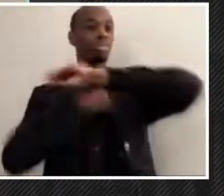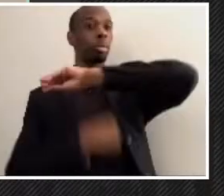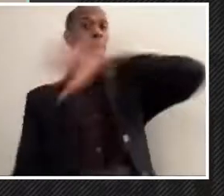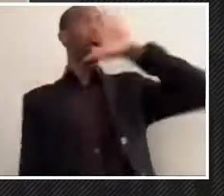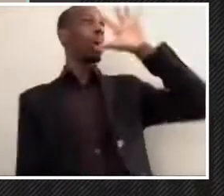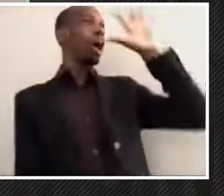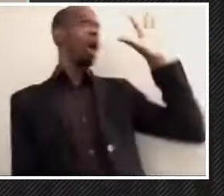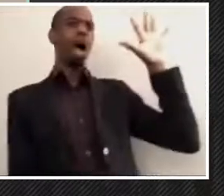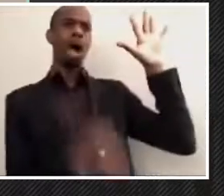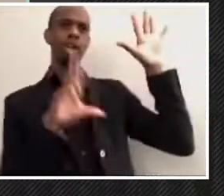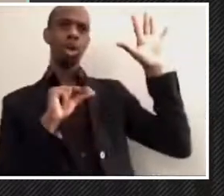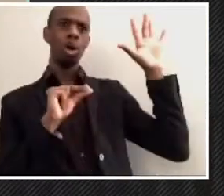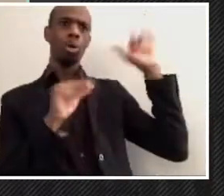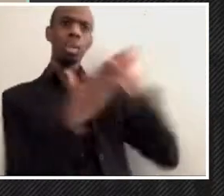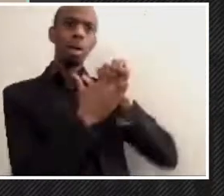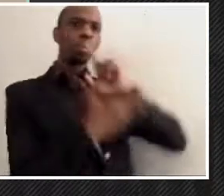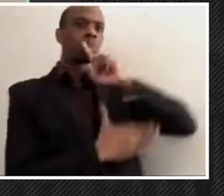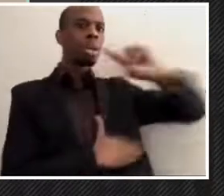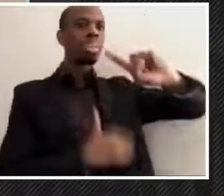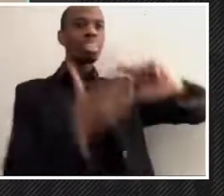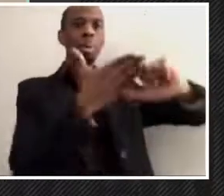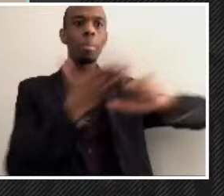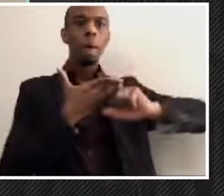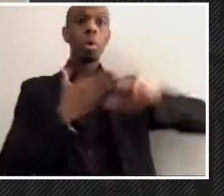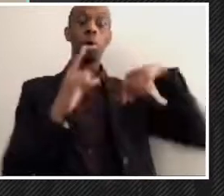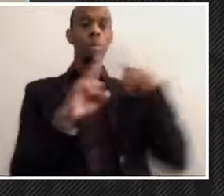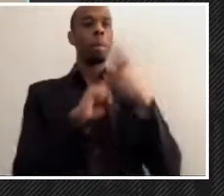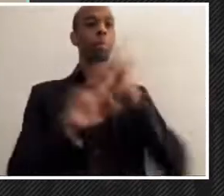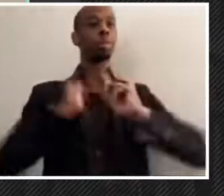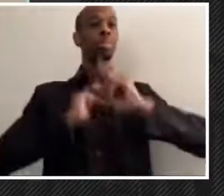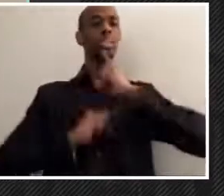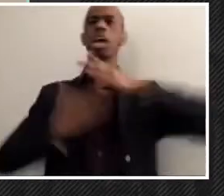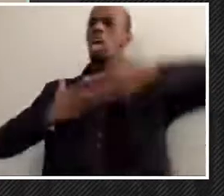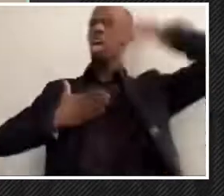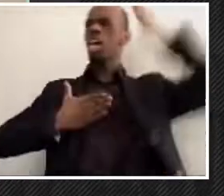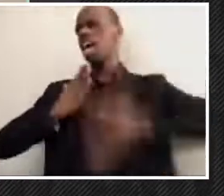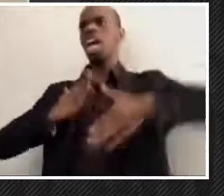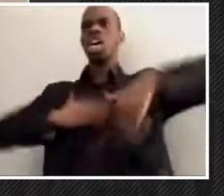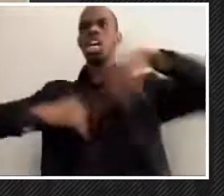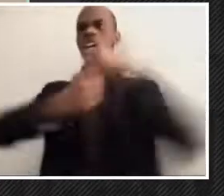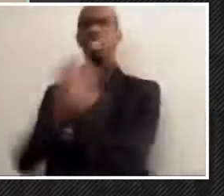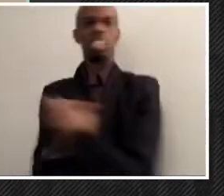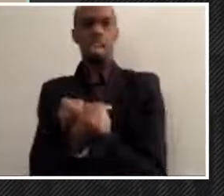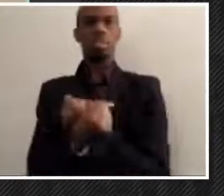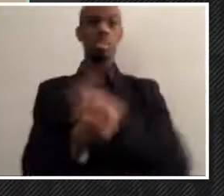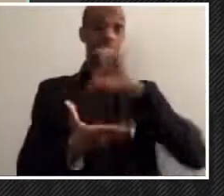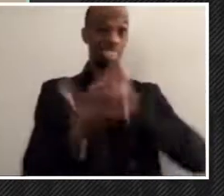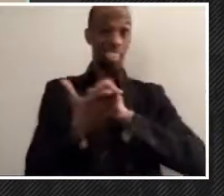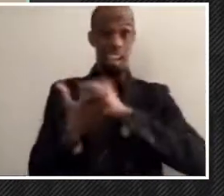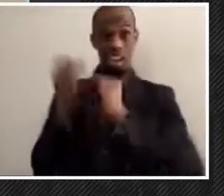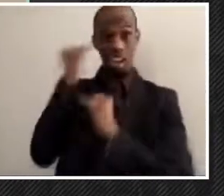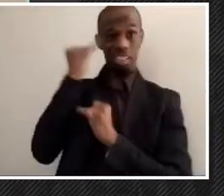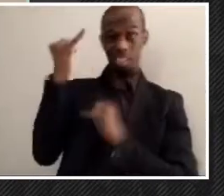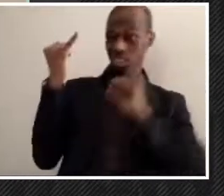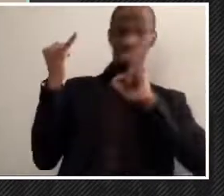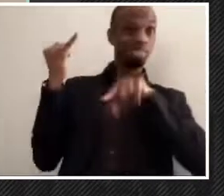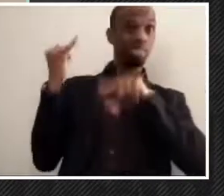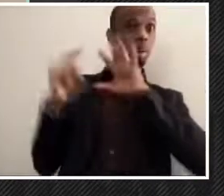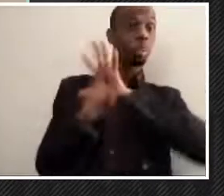end slavery, it wasn't popular to do. There were plenty of people. We fought a civil war over not letting that thing